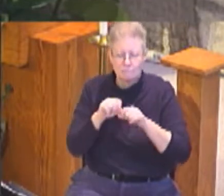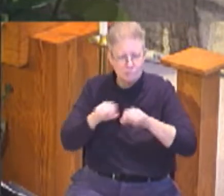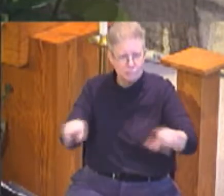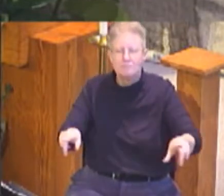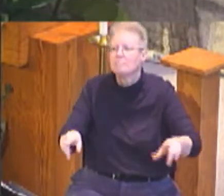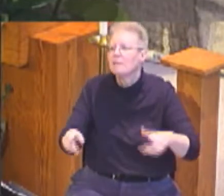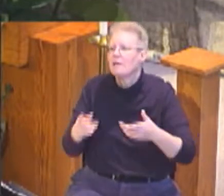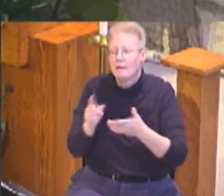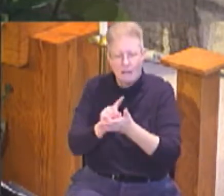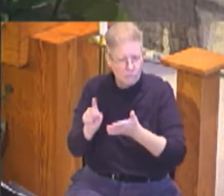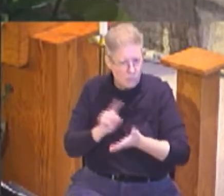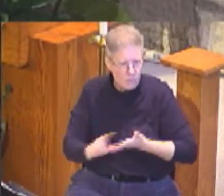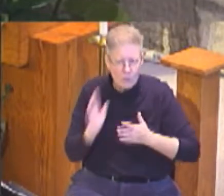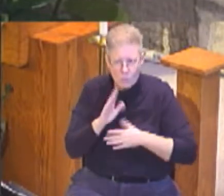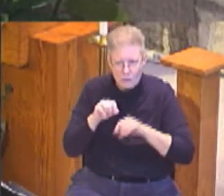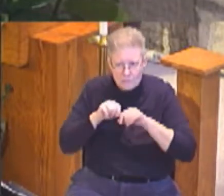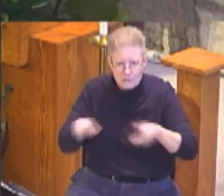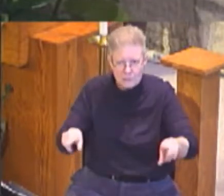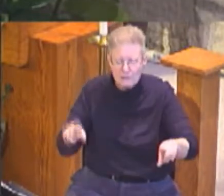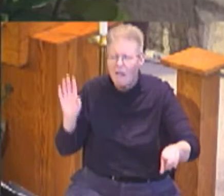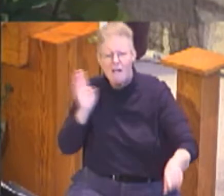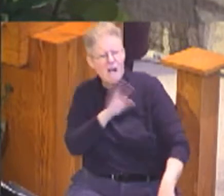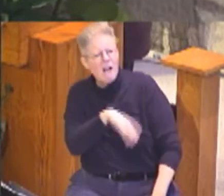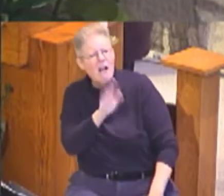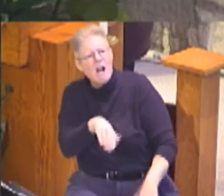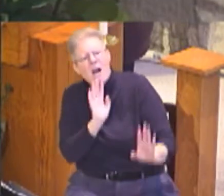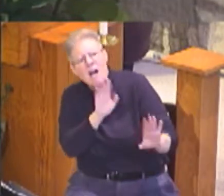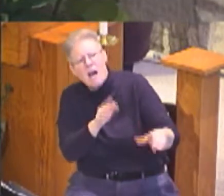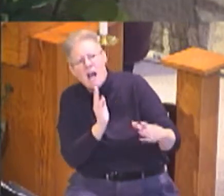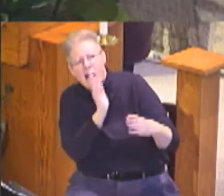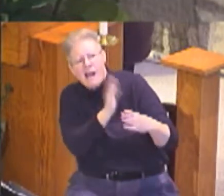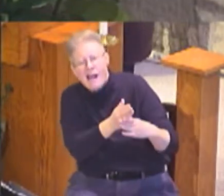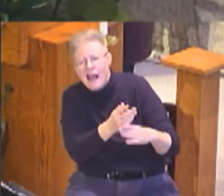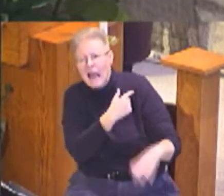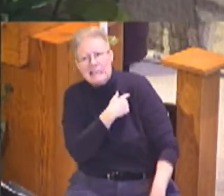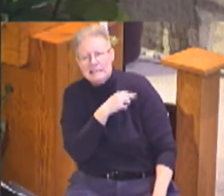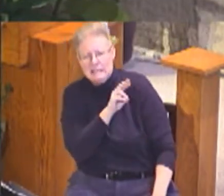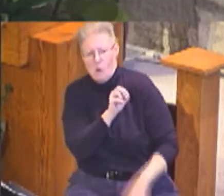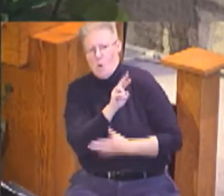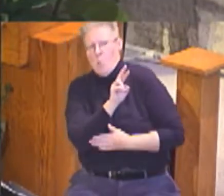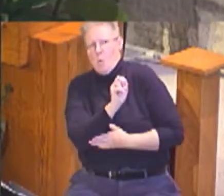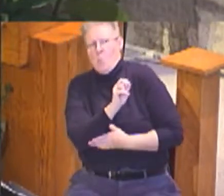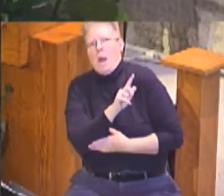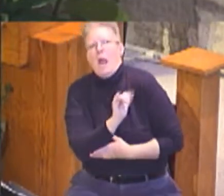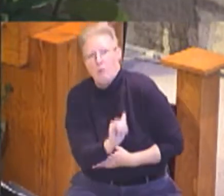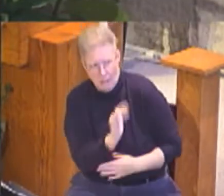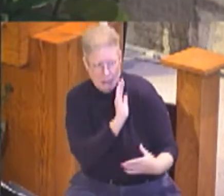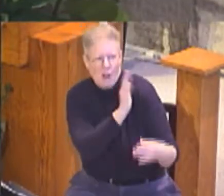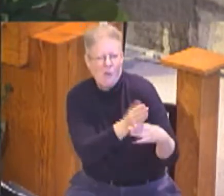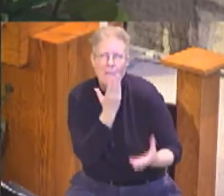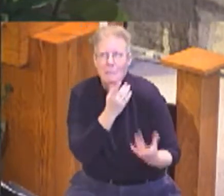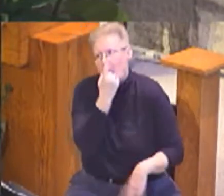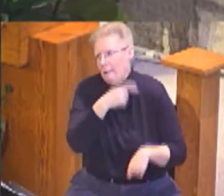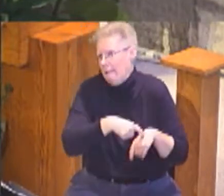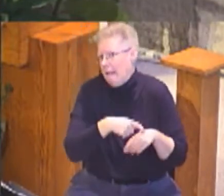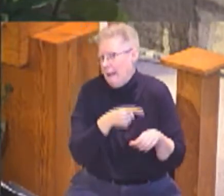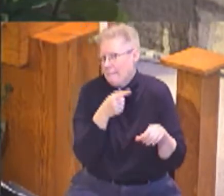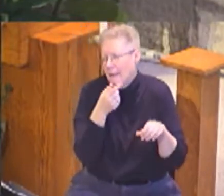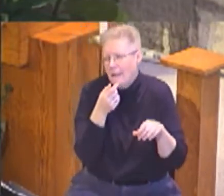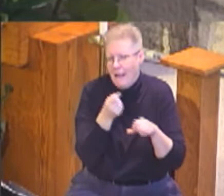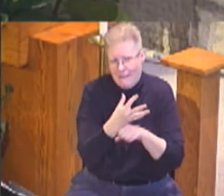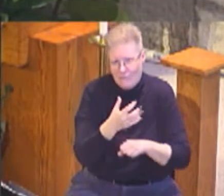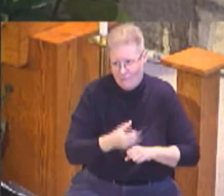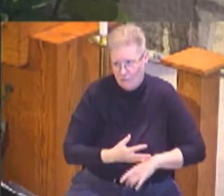we... Judy, you know what? I rarely interrupt, like once every 5 years, so this is my last shot. But I want to tell you guys